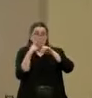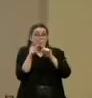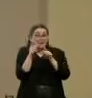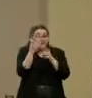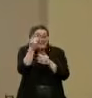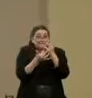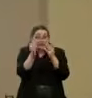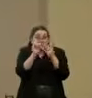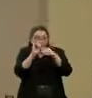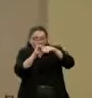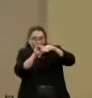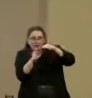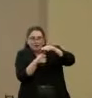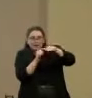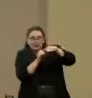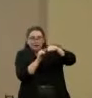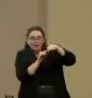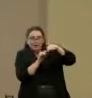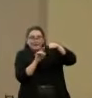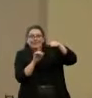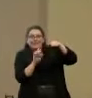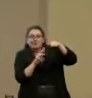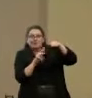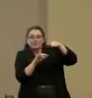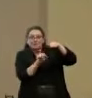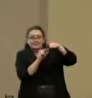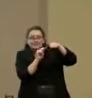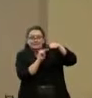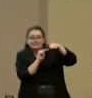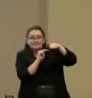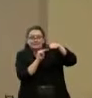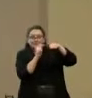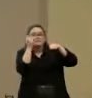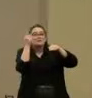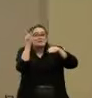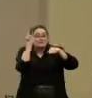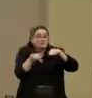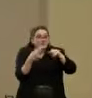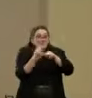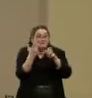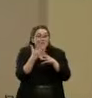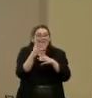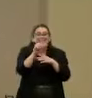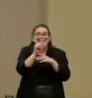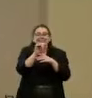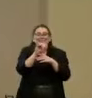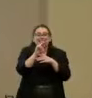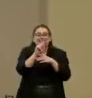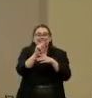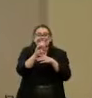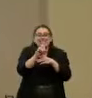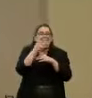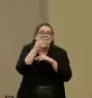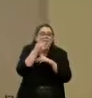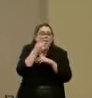the fire is happening below. So it's important to have a tinted mineral sunscreen.